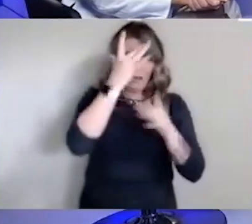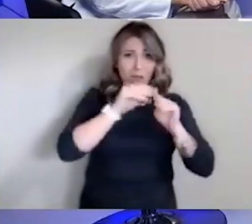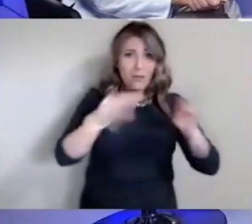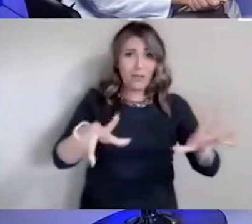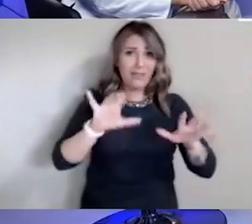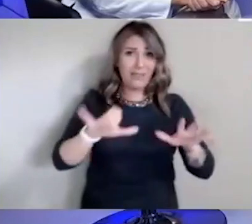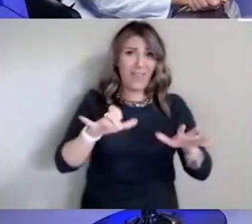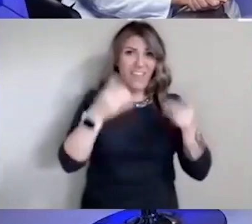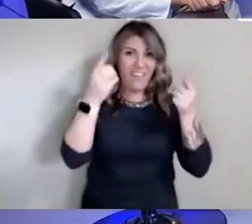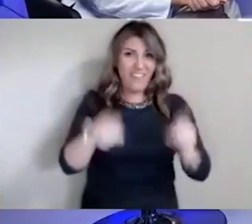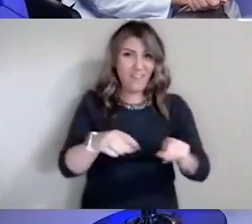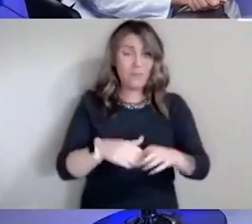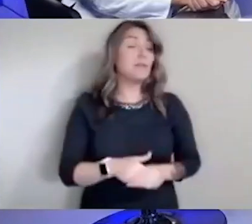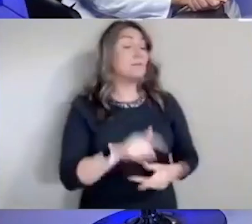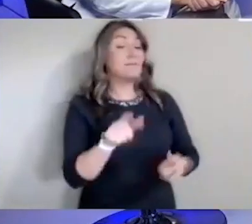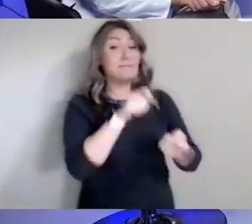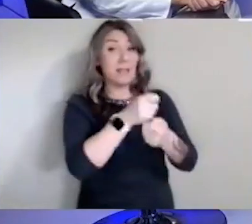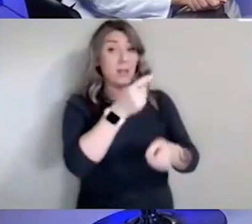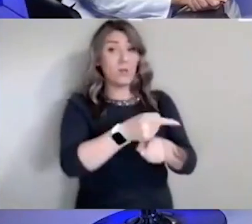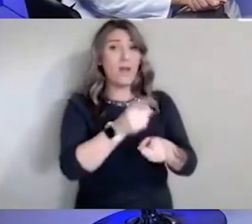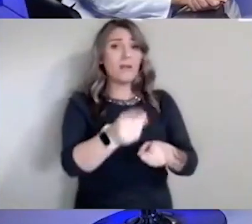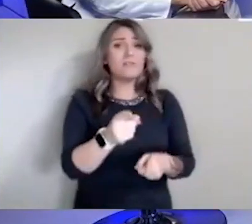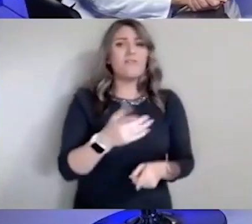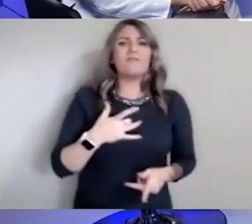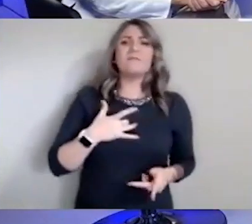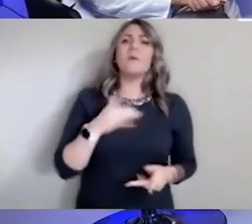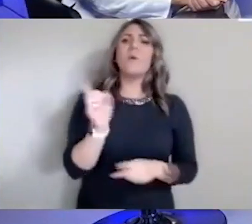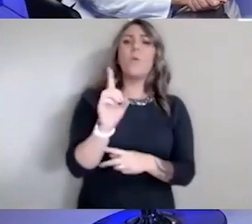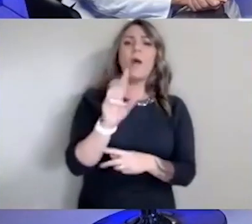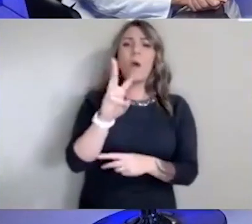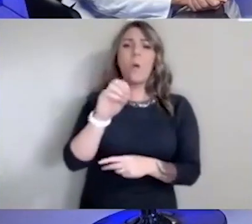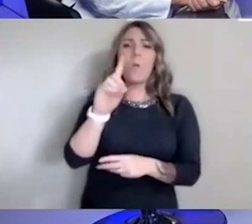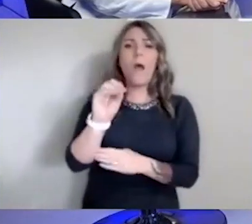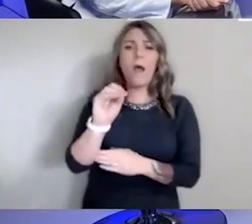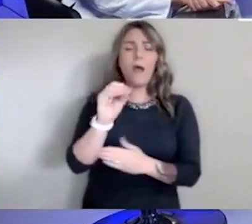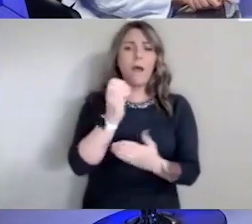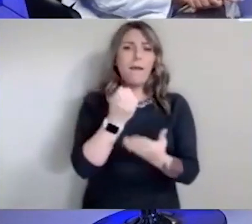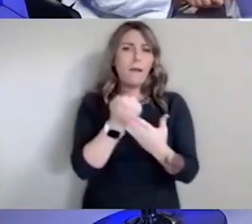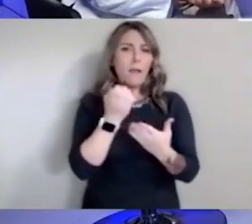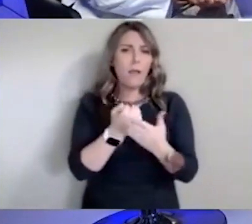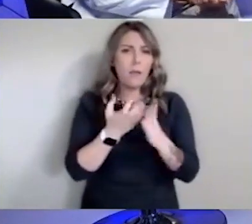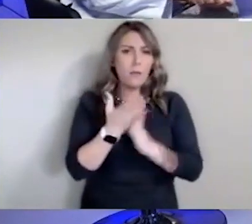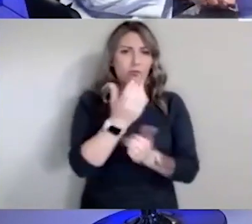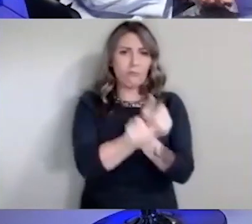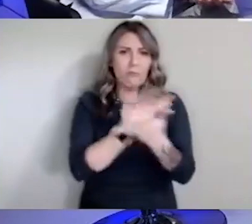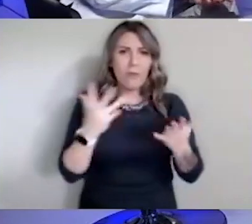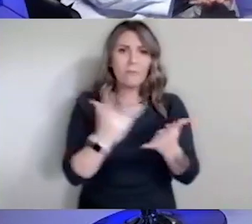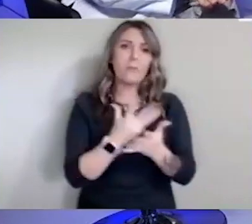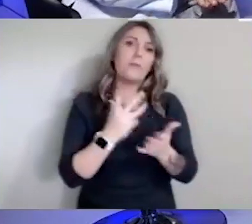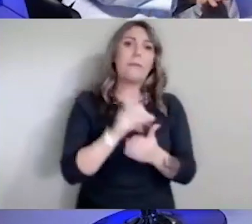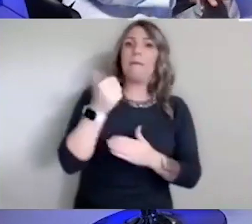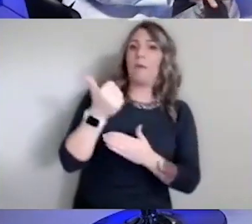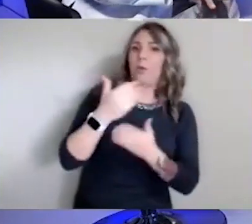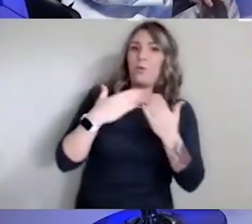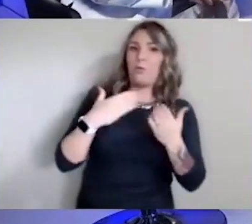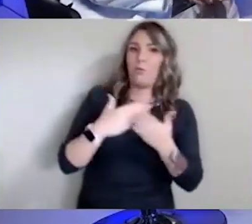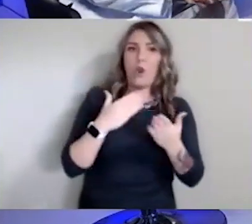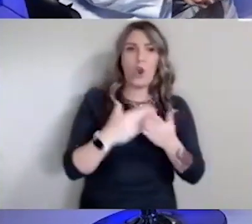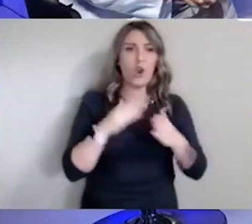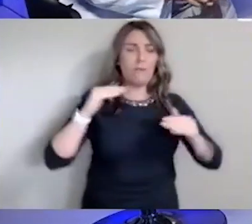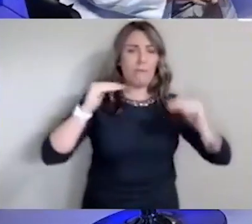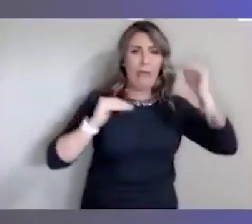And give us a sense, where do you think the Wyandotte economy is throughout all this? Because I know that's the other side of the equation. You've had to balance the entire time.